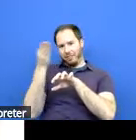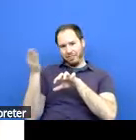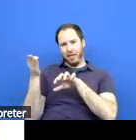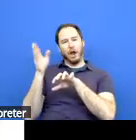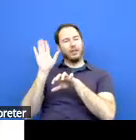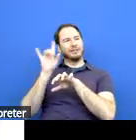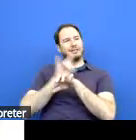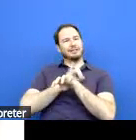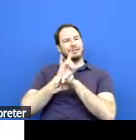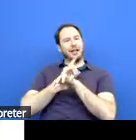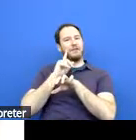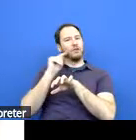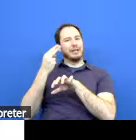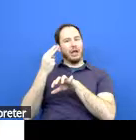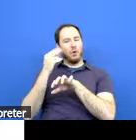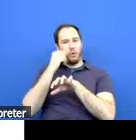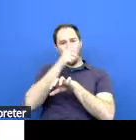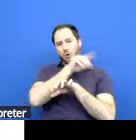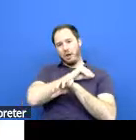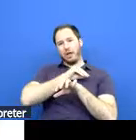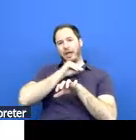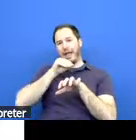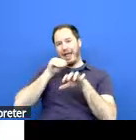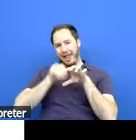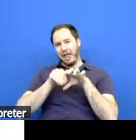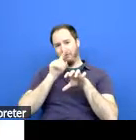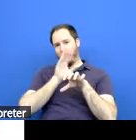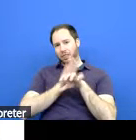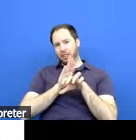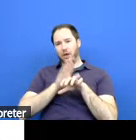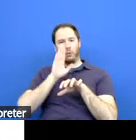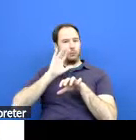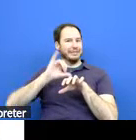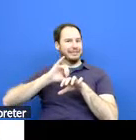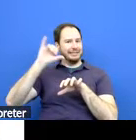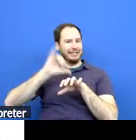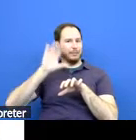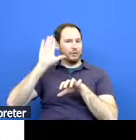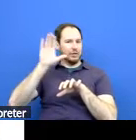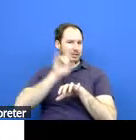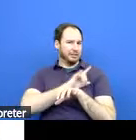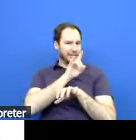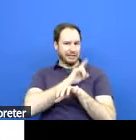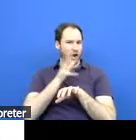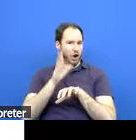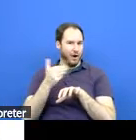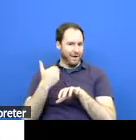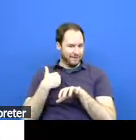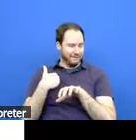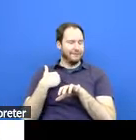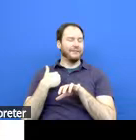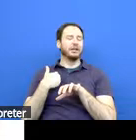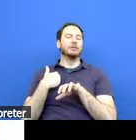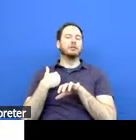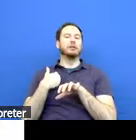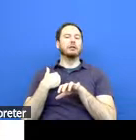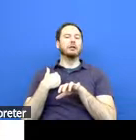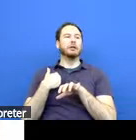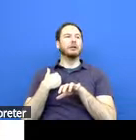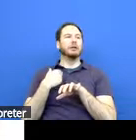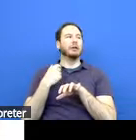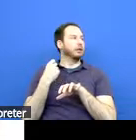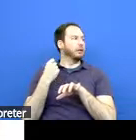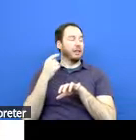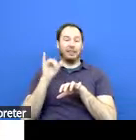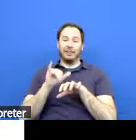of townhomes that they're looking to put in there are very similar to the style that's in their existing. That size home